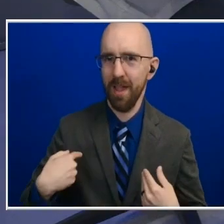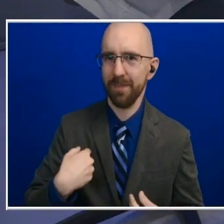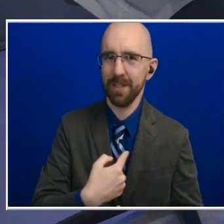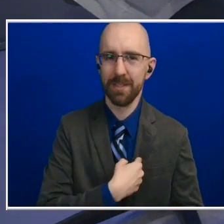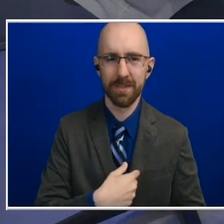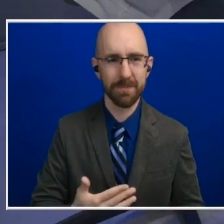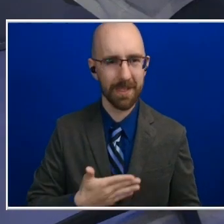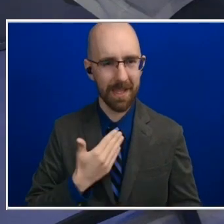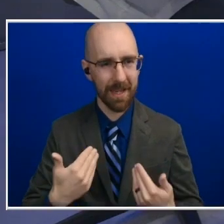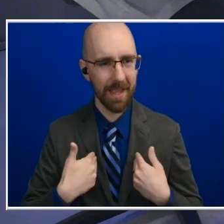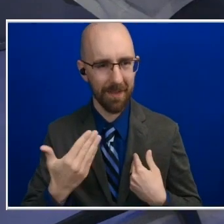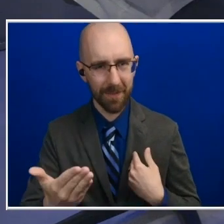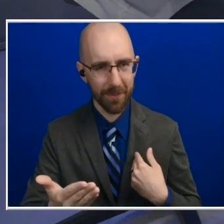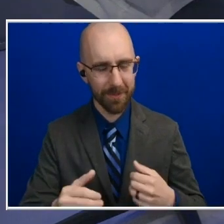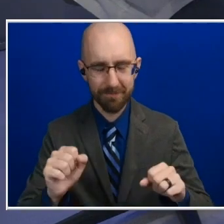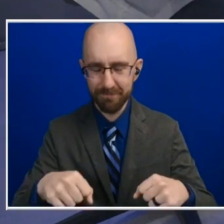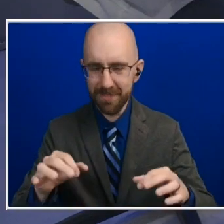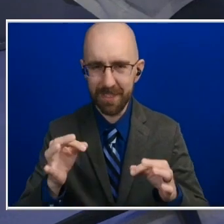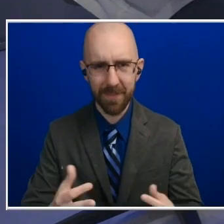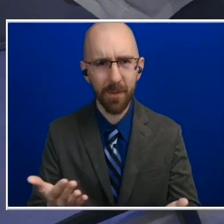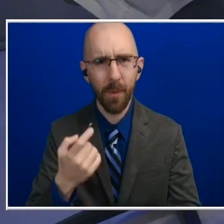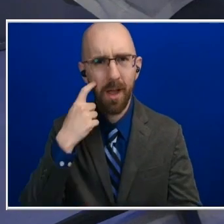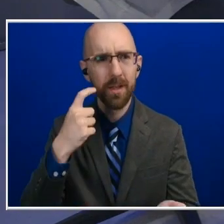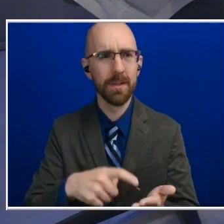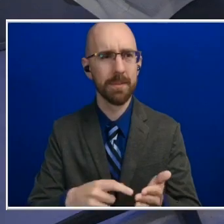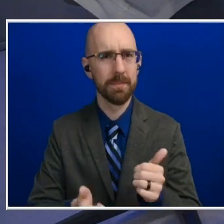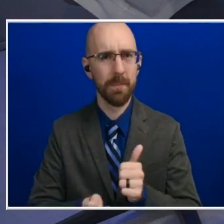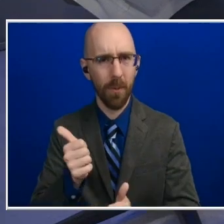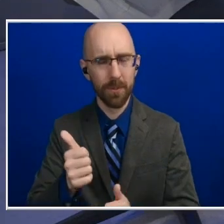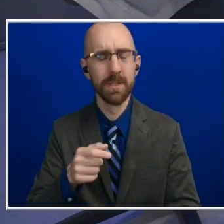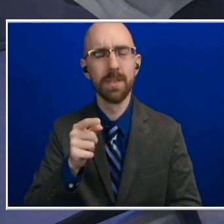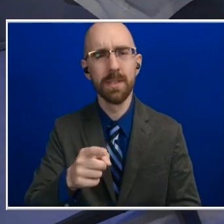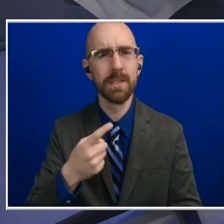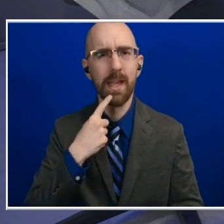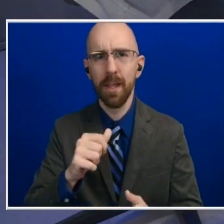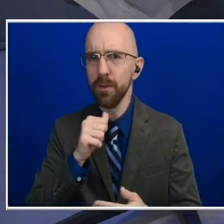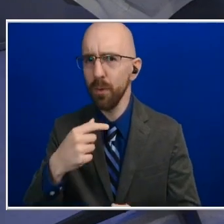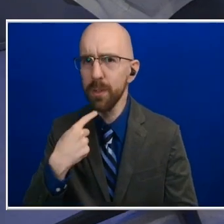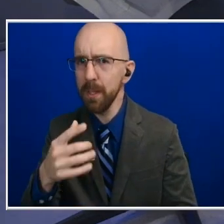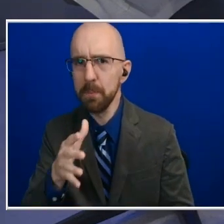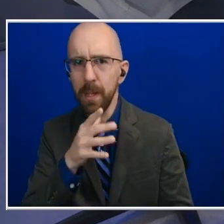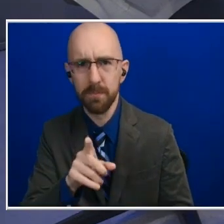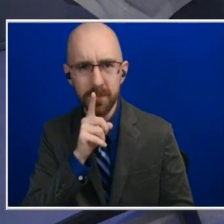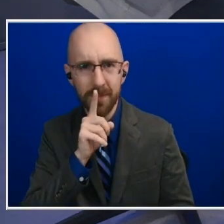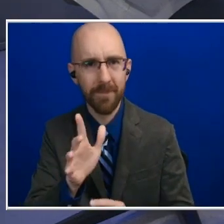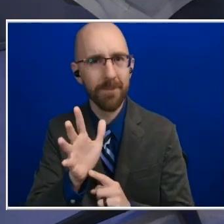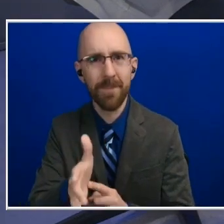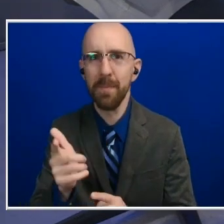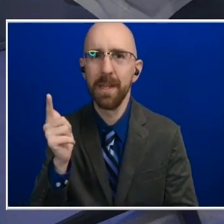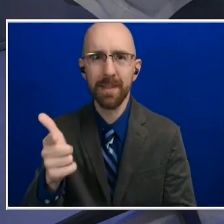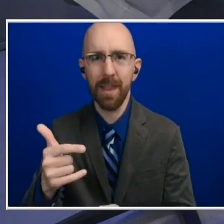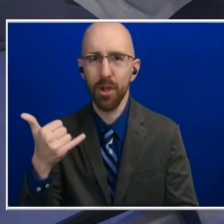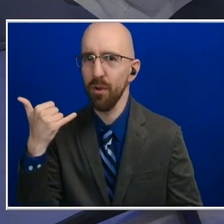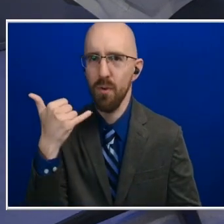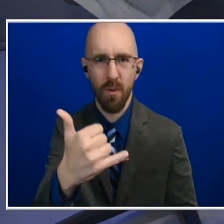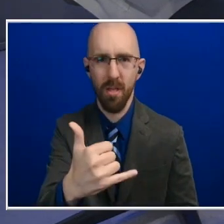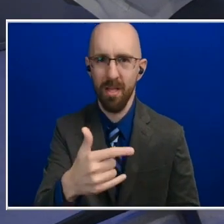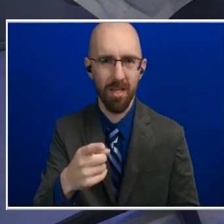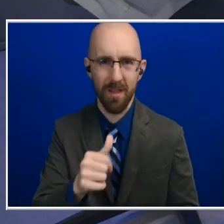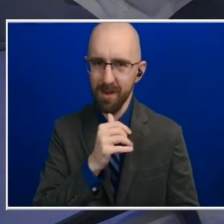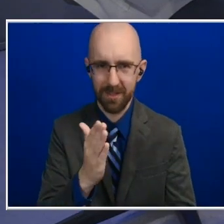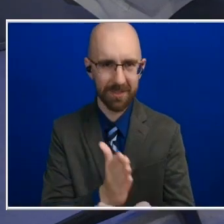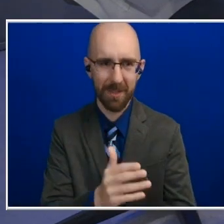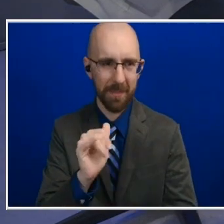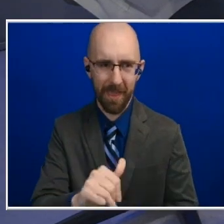Absolutely. What stood out the most to me is you said, don't tell Mom, and 5 minutes later that call came right in. You weren't going to stop that. Well, I turned around,